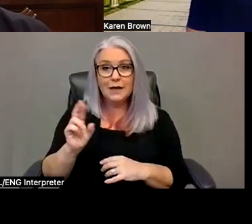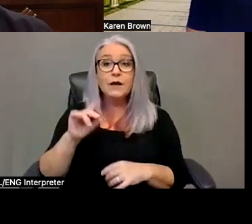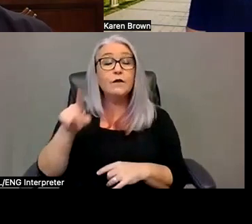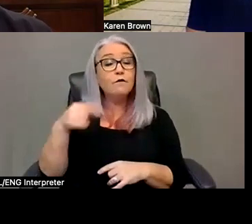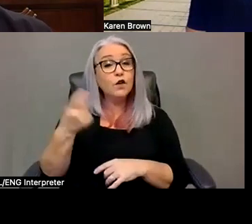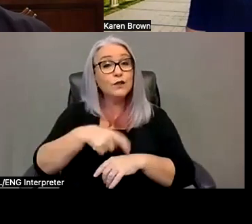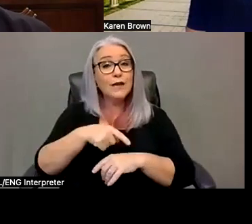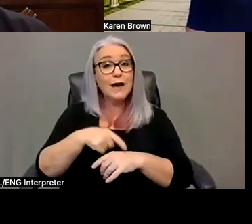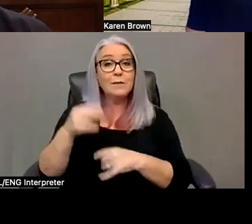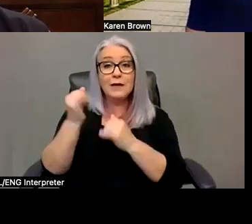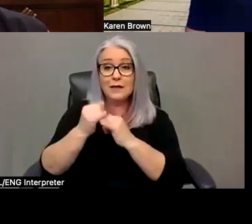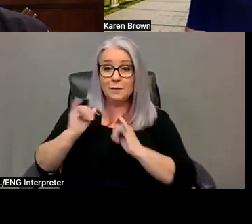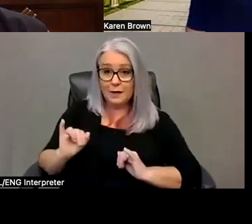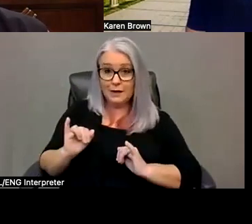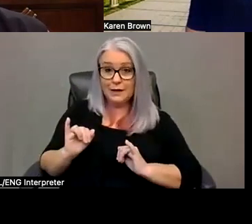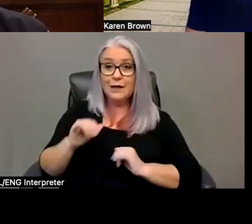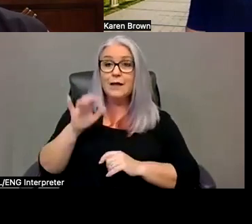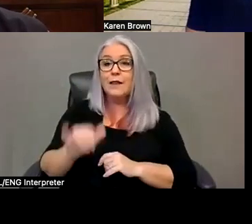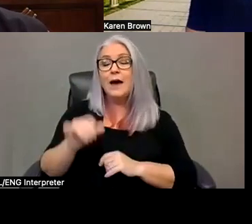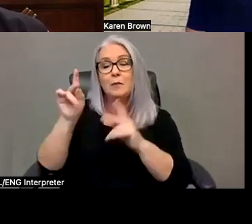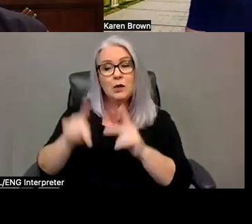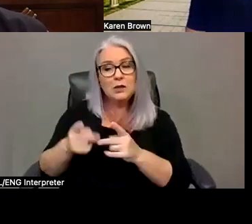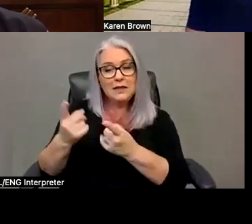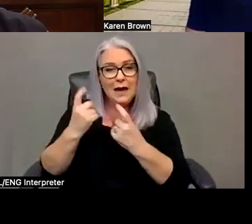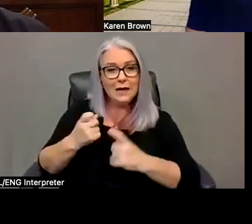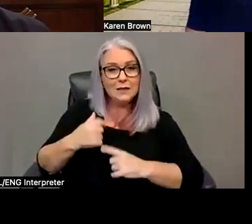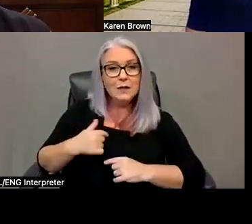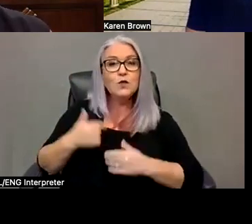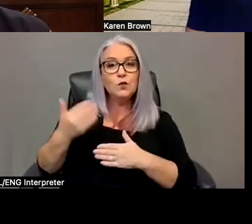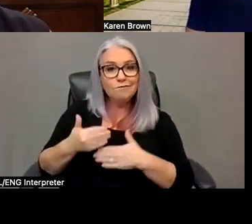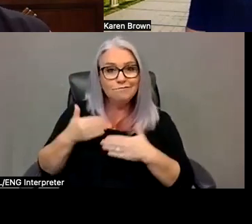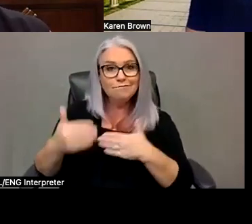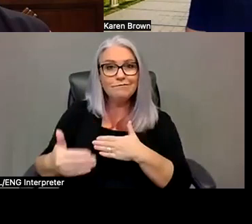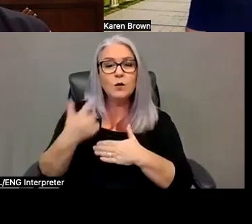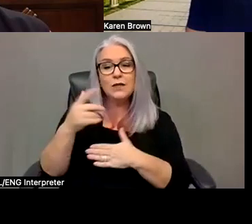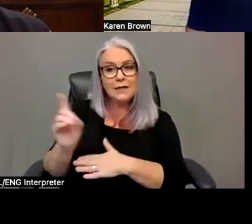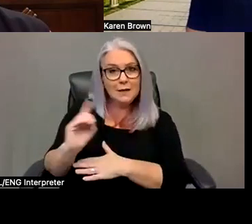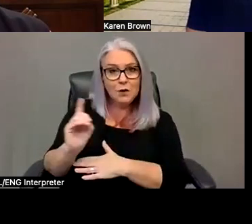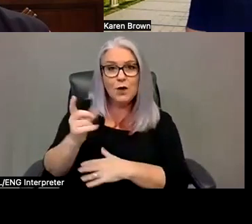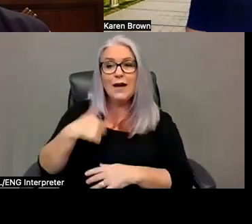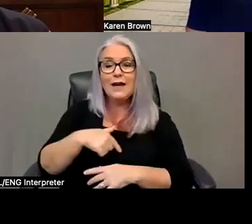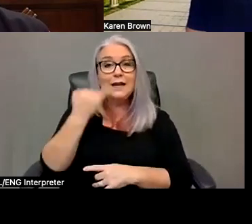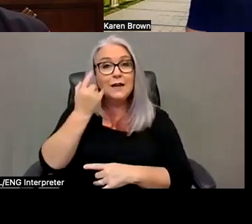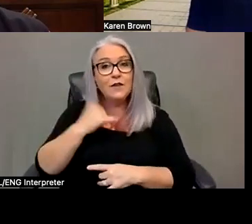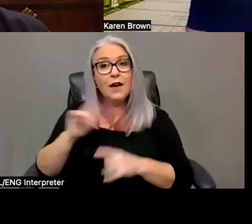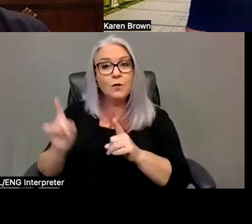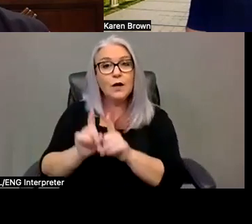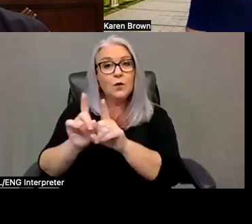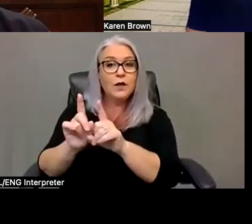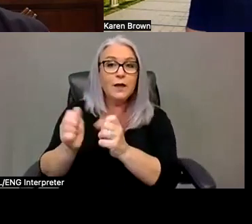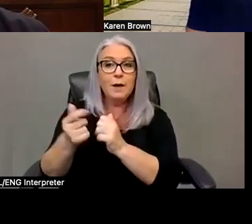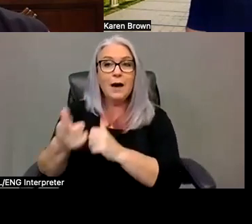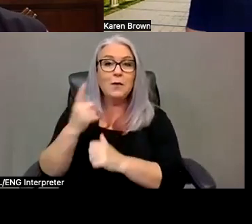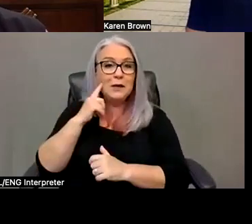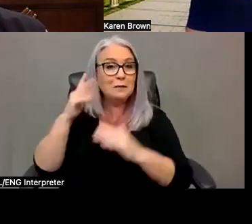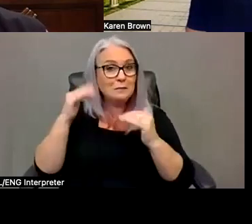independent because the person who asked me to run the first time was a Democrat and said that if I ran with them, they expected I would vote for